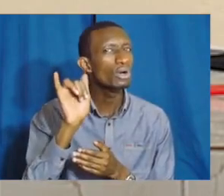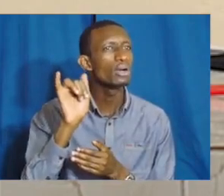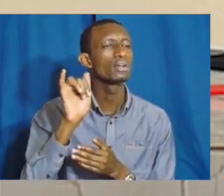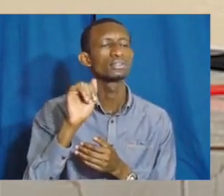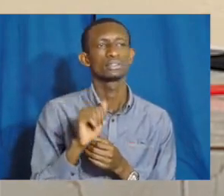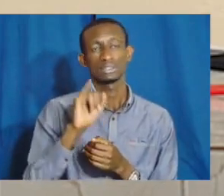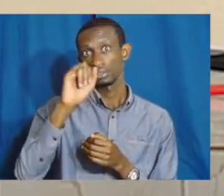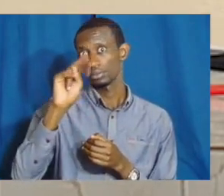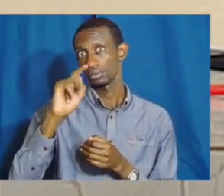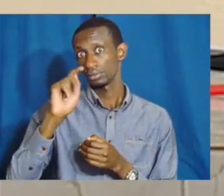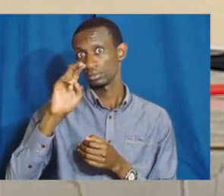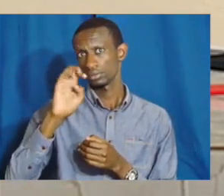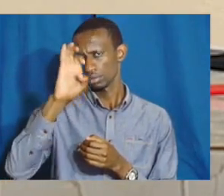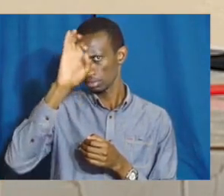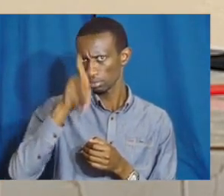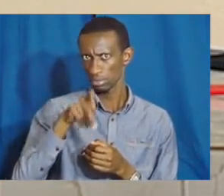y-intercept.